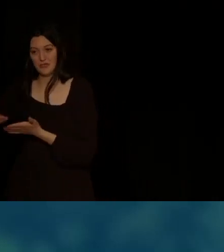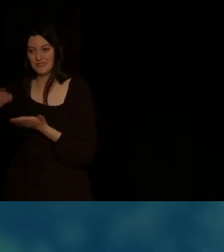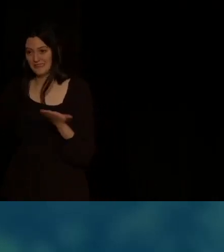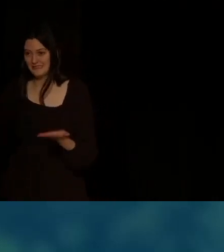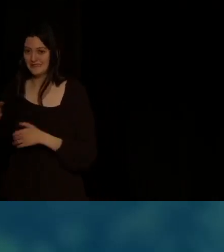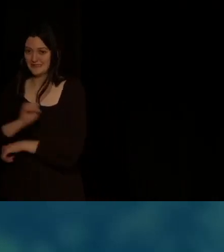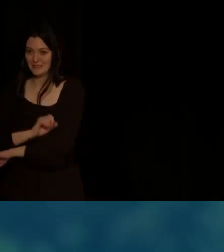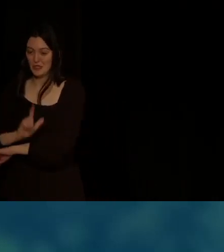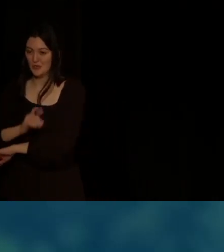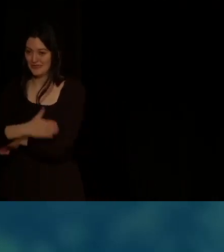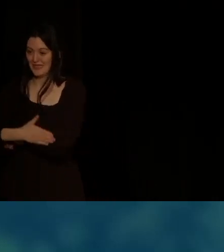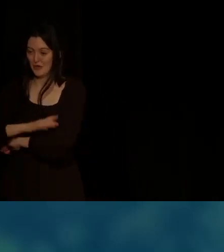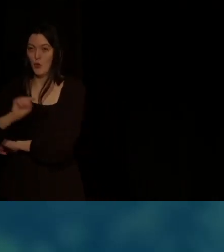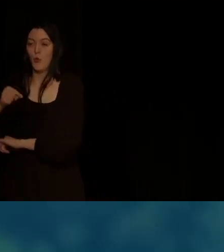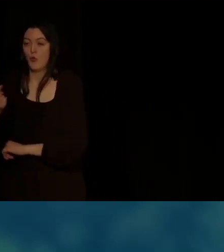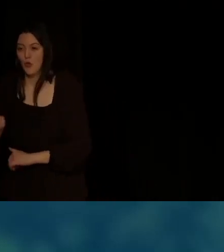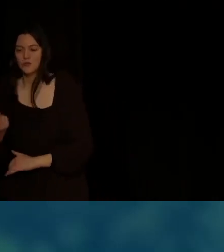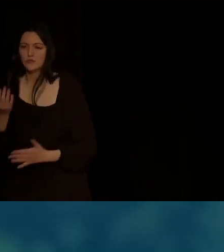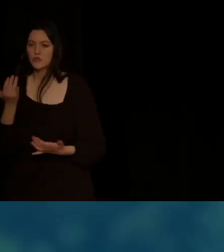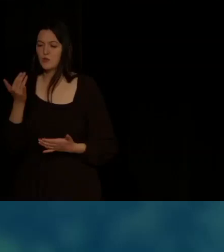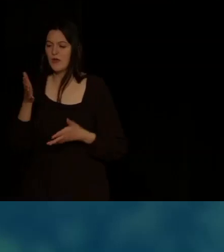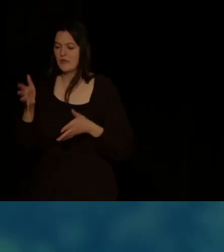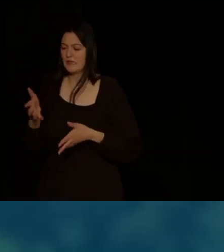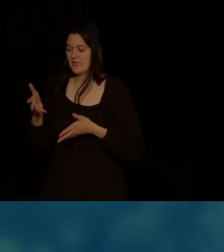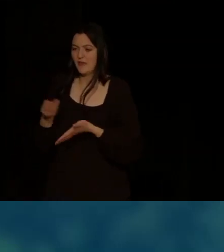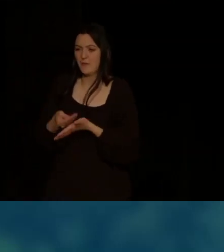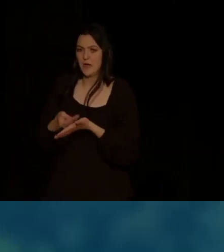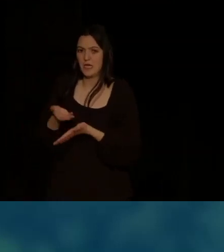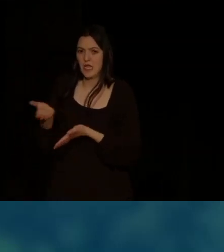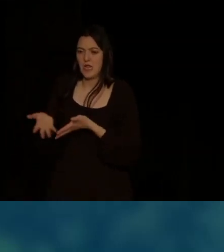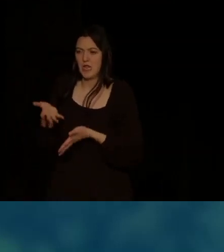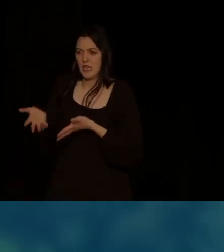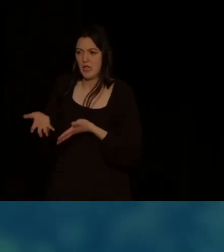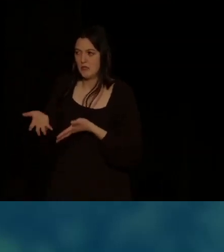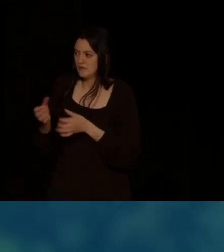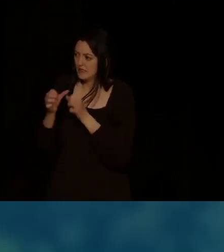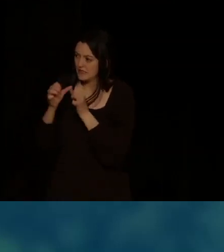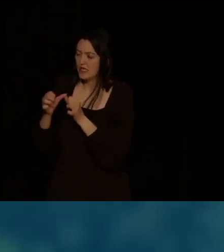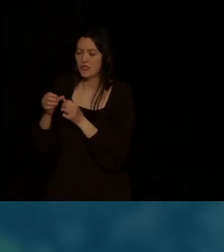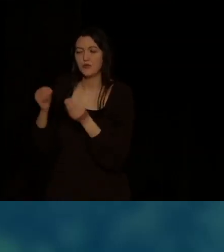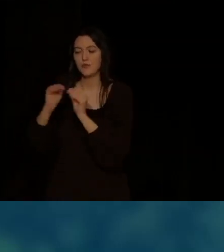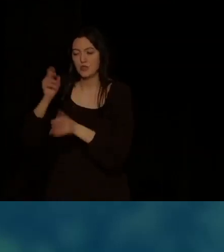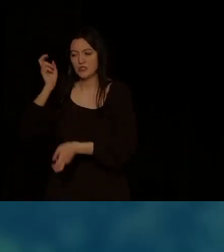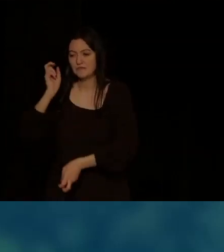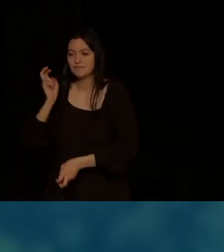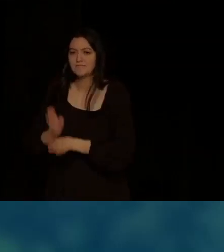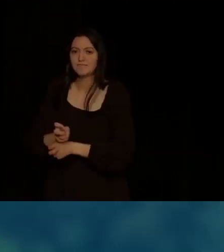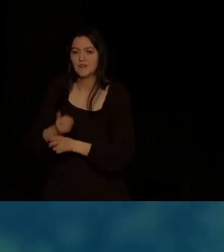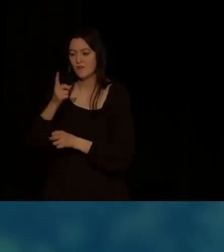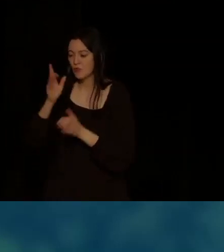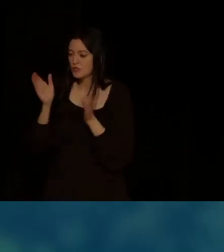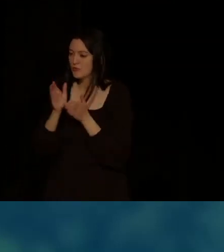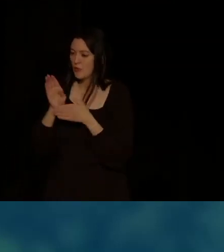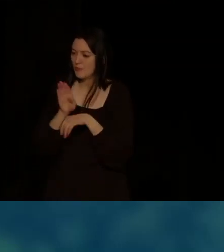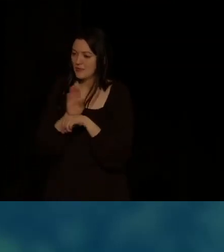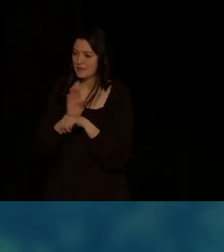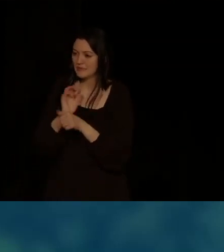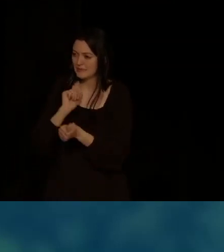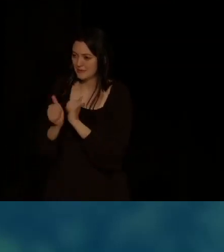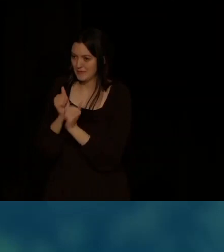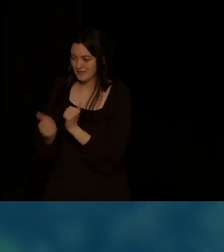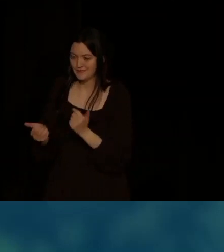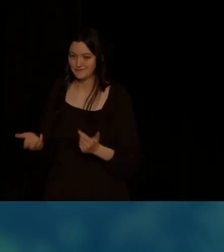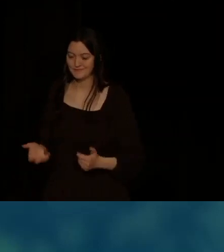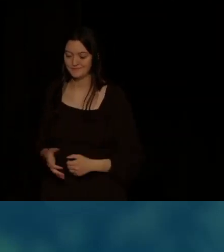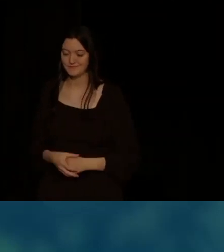County alone. So why leave money on the table and continue to make it more difficult for our small businesses to compete?